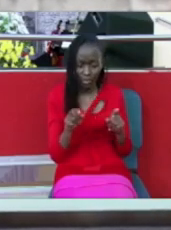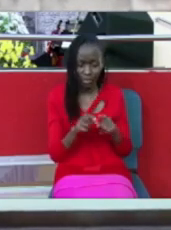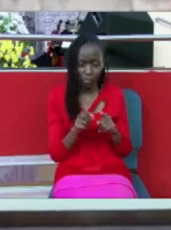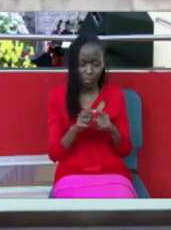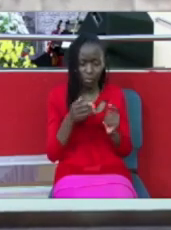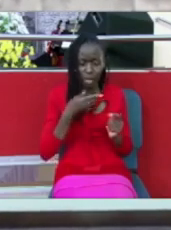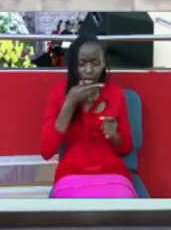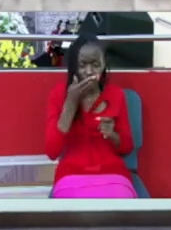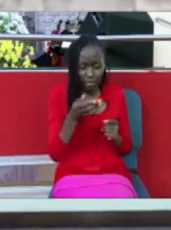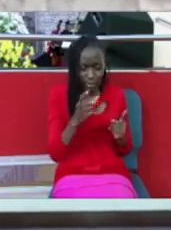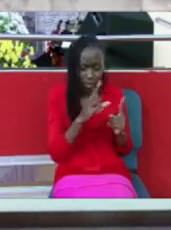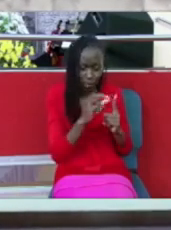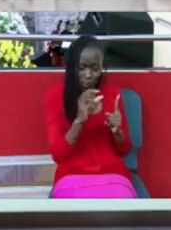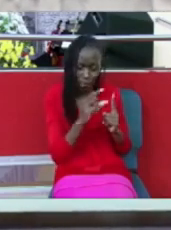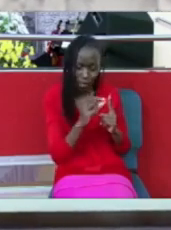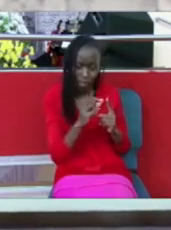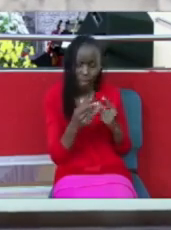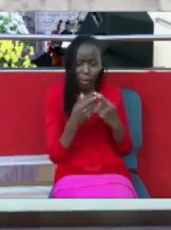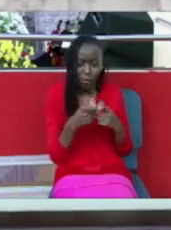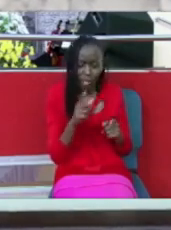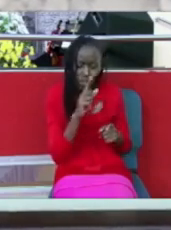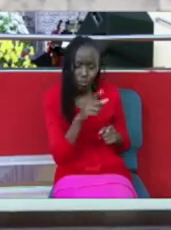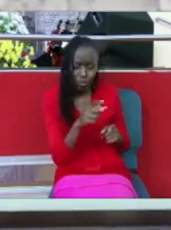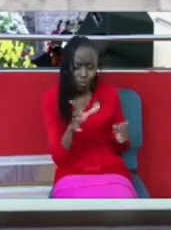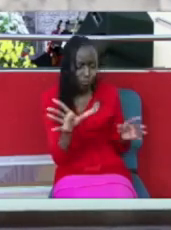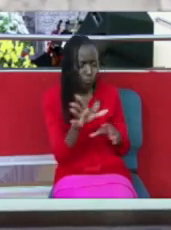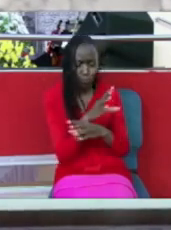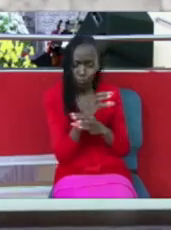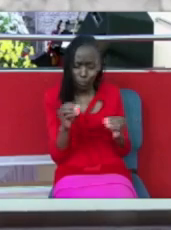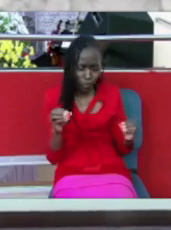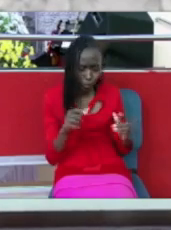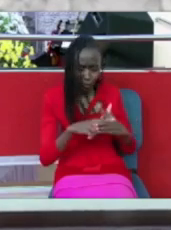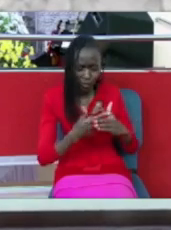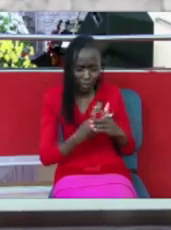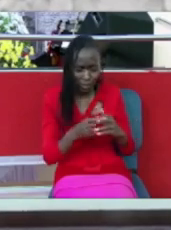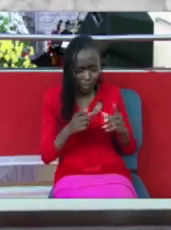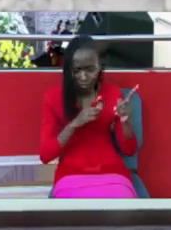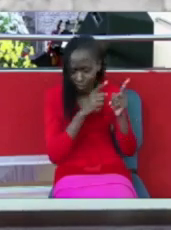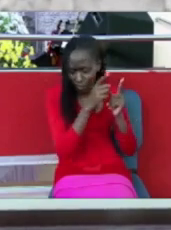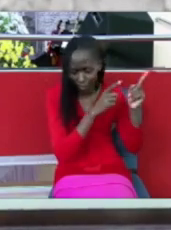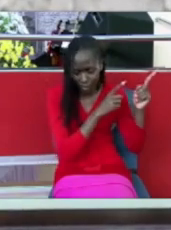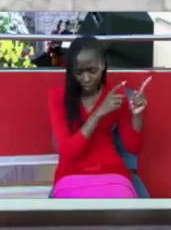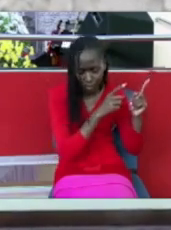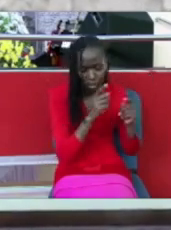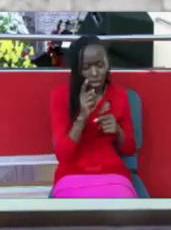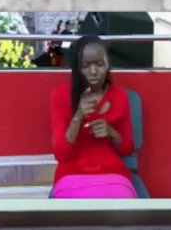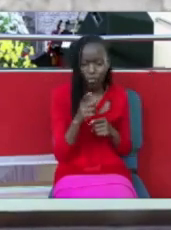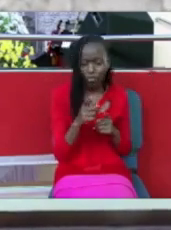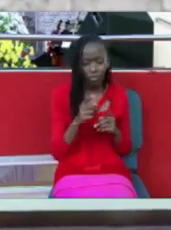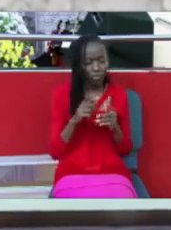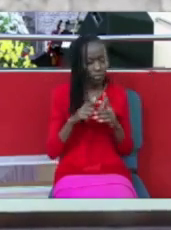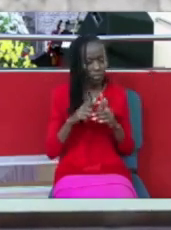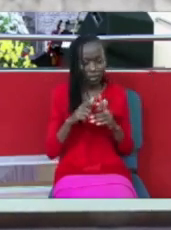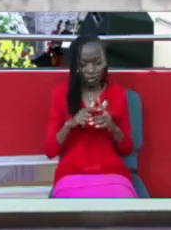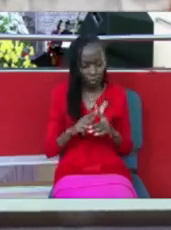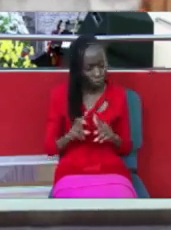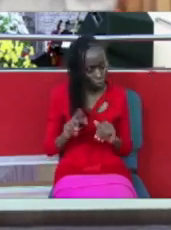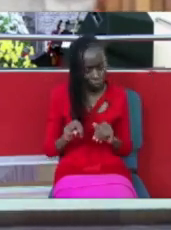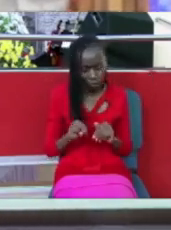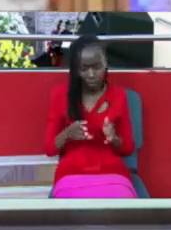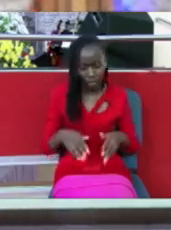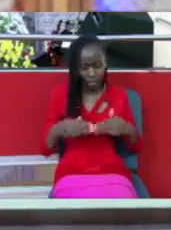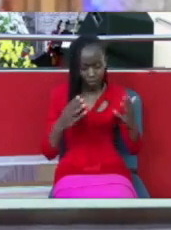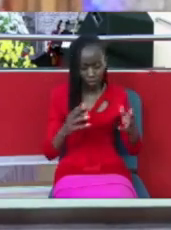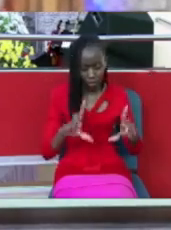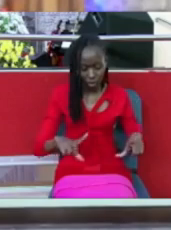kuhusu kuitenda kazi. But you have never even started the journey. Inawezekana hujawahi anza safari. You have never given your life to Jesus. Hujawahi toa maisha yako